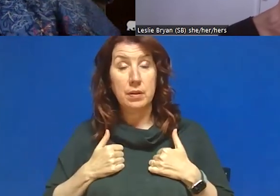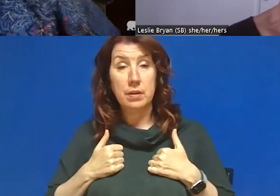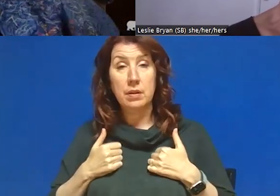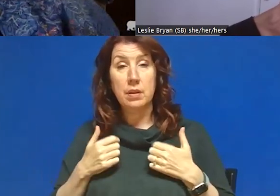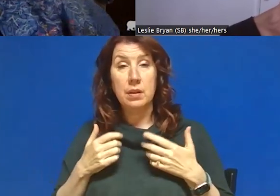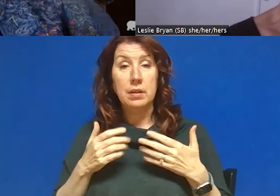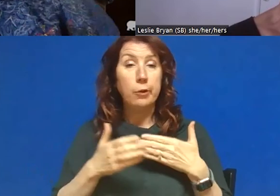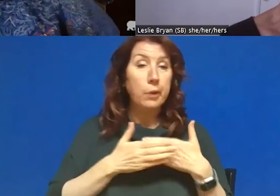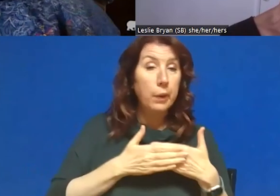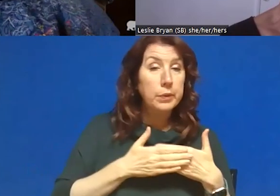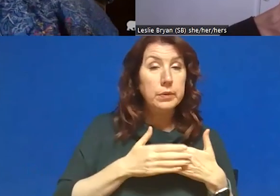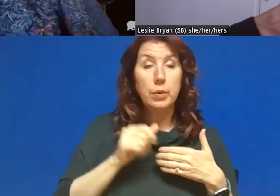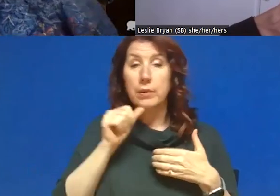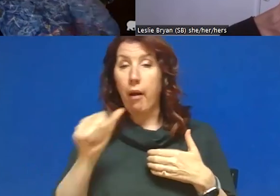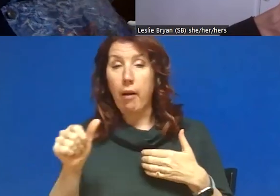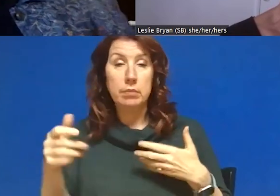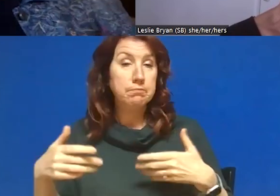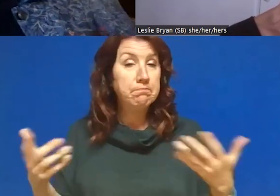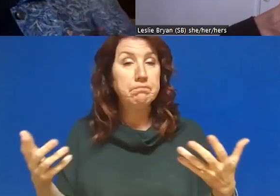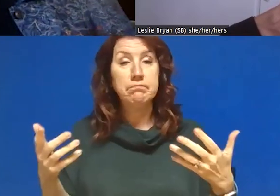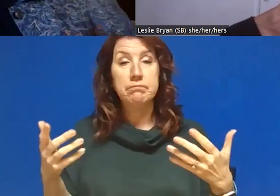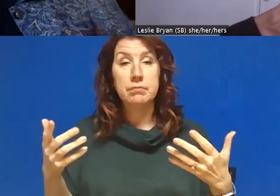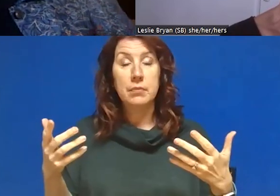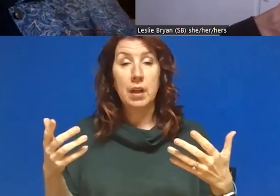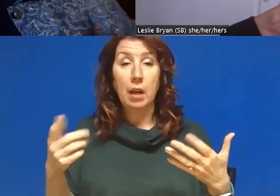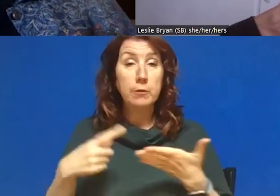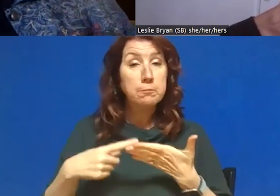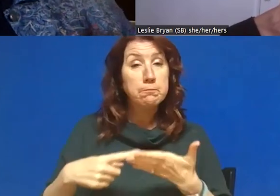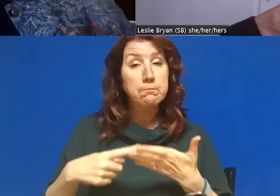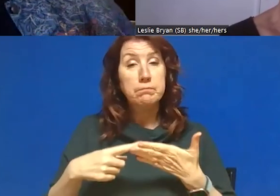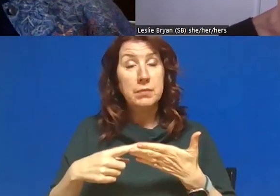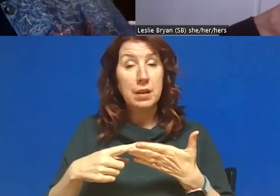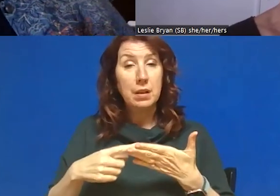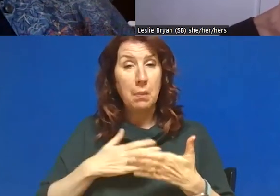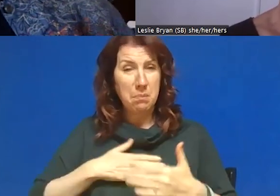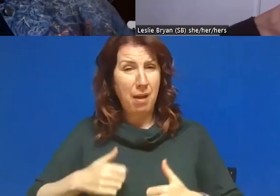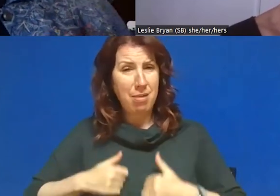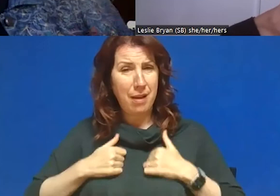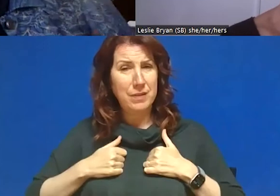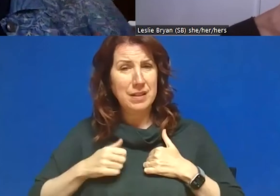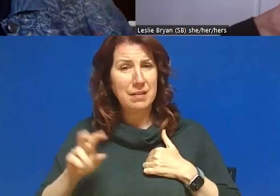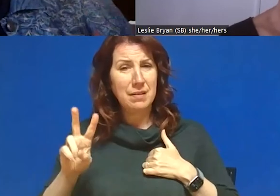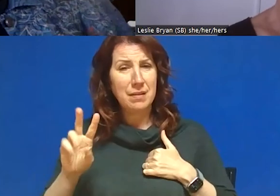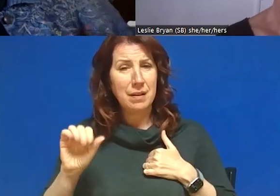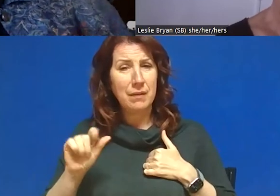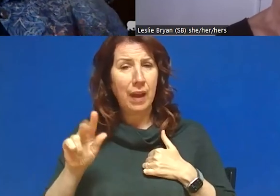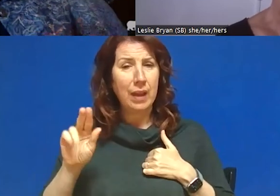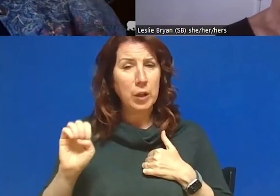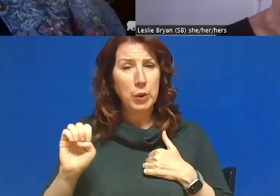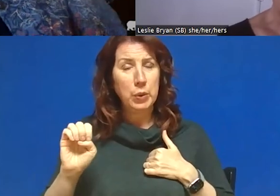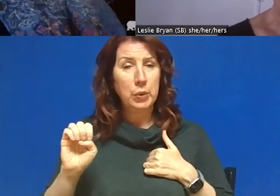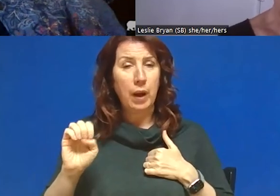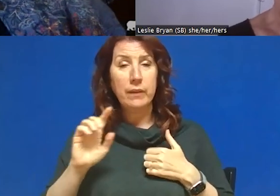whether close or not really close at all, debating the value of your life, you know, whether we should open up the economy first,